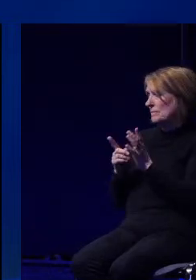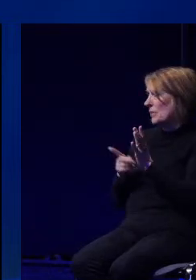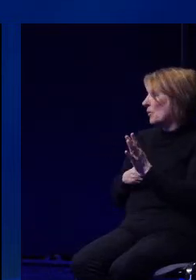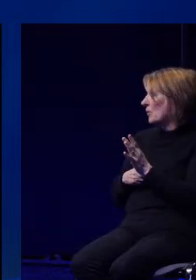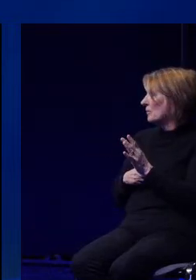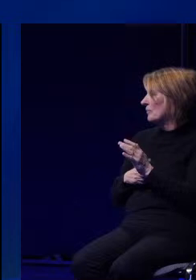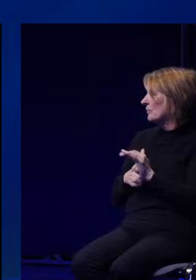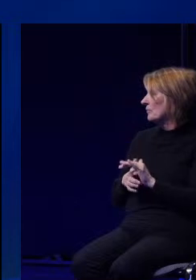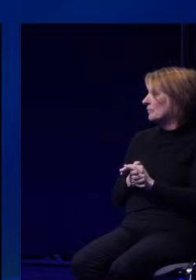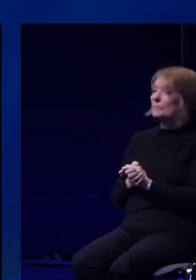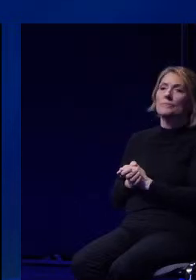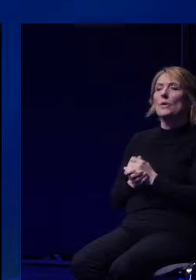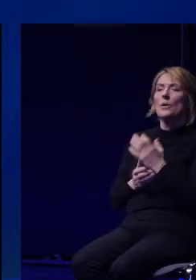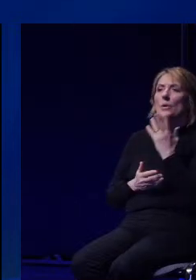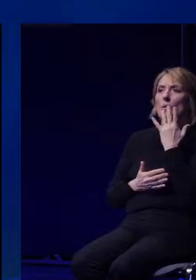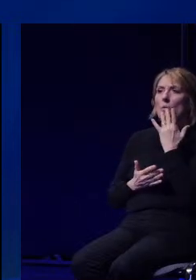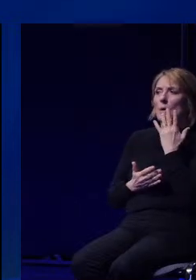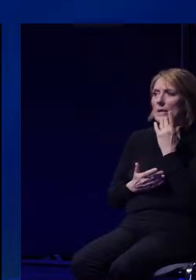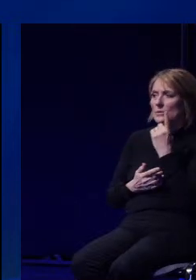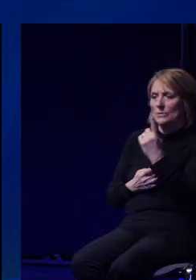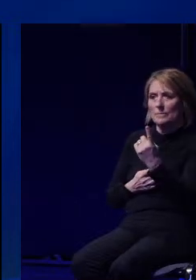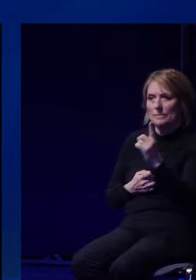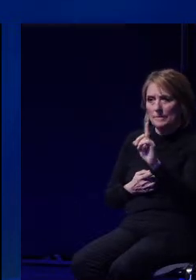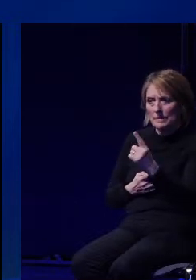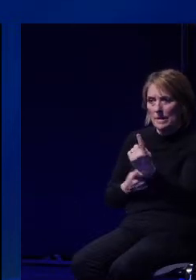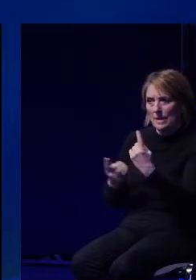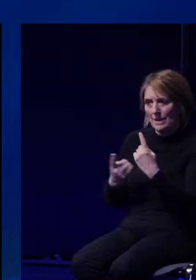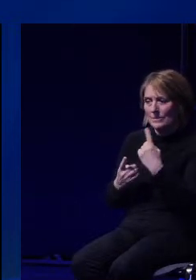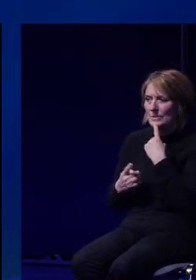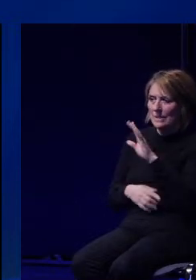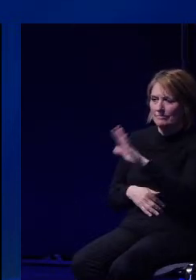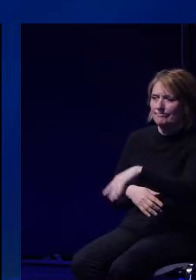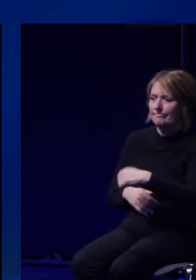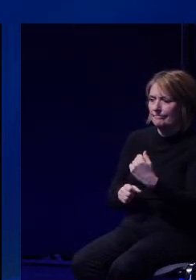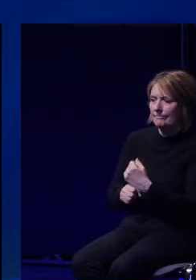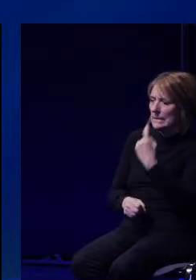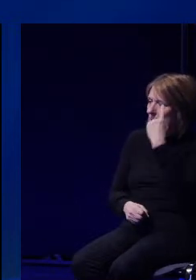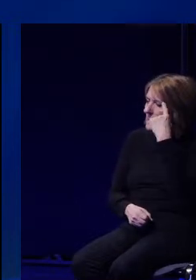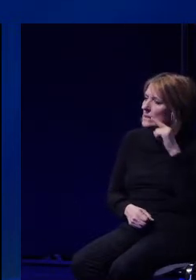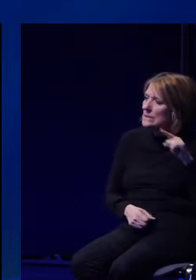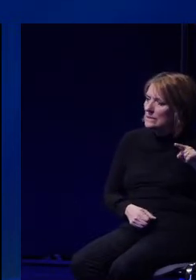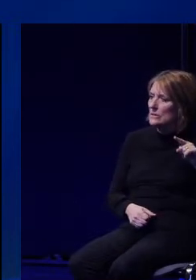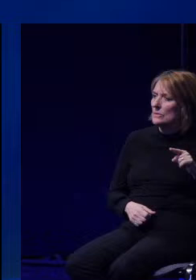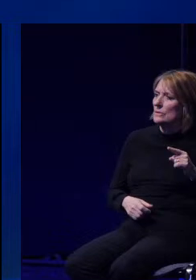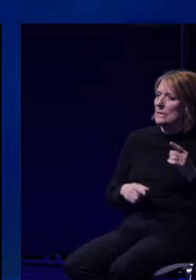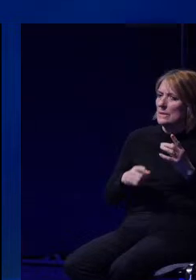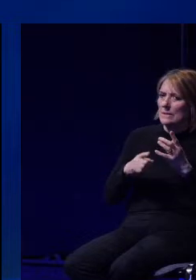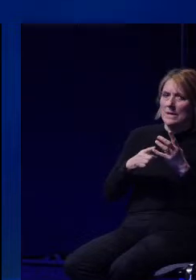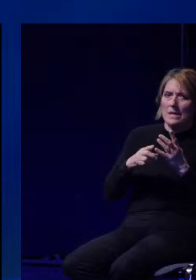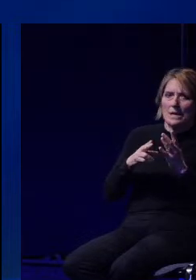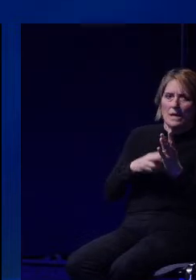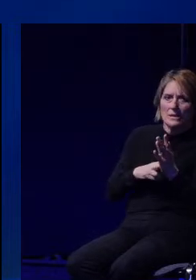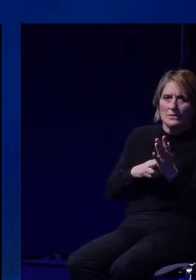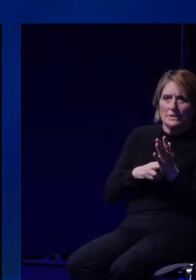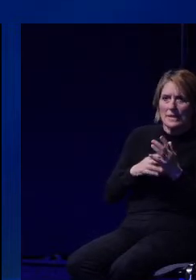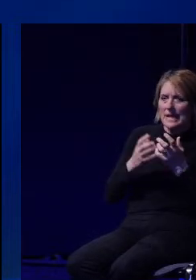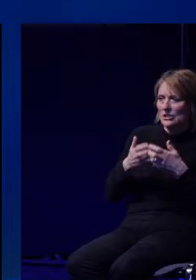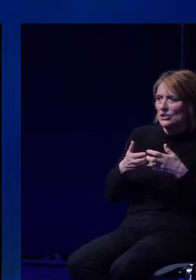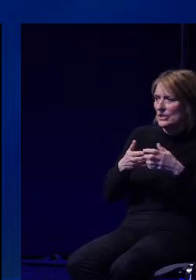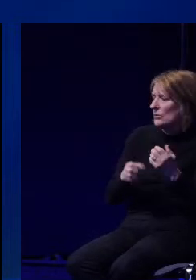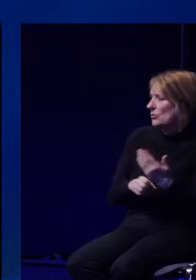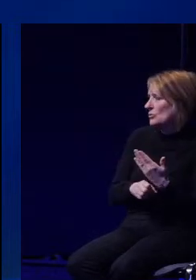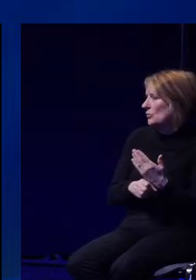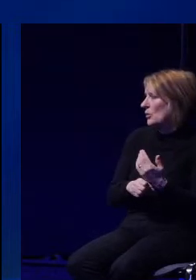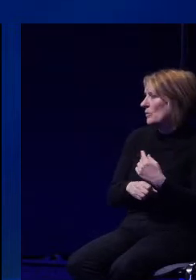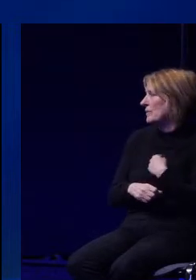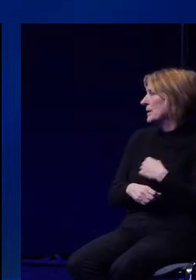you think people come to you and you say it makes sense for you to use Unreal Engine and it makes sense for you to work with me? Well,